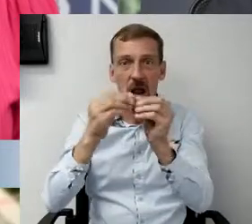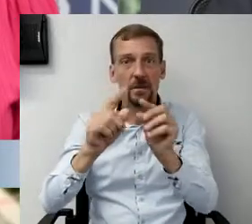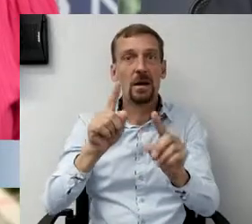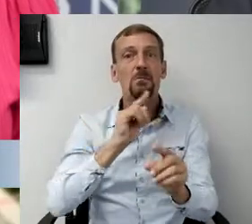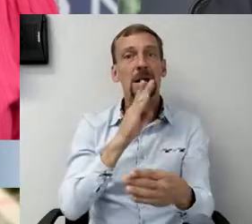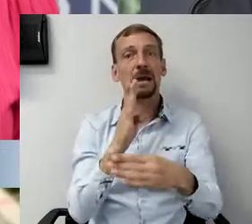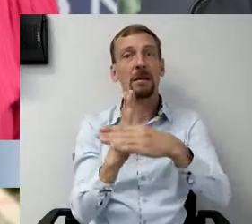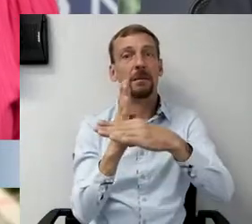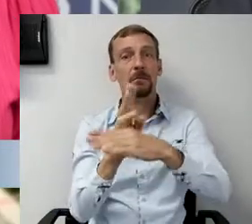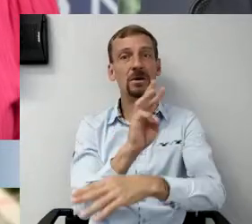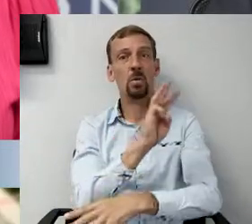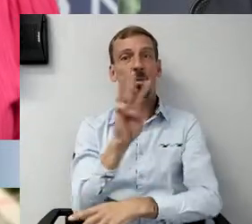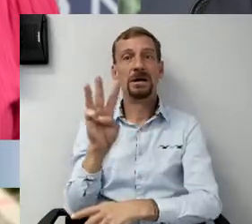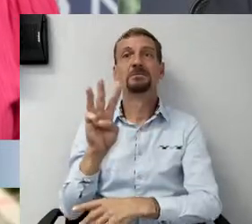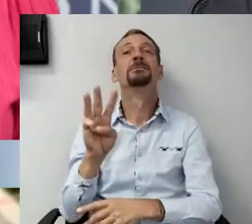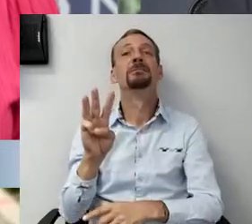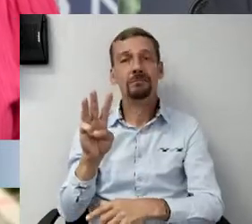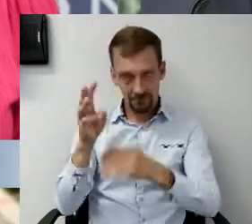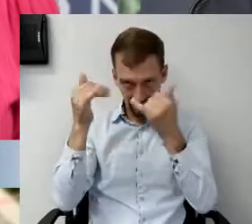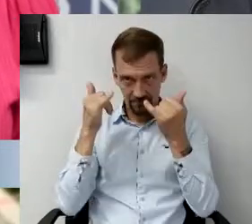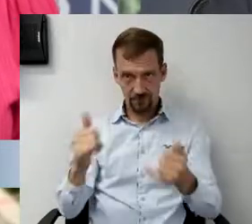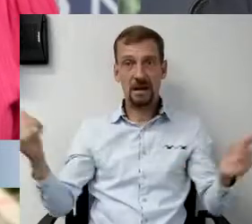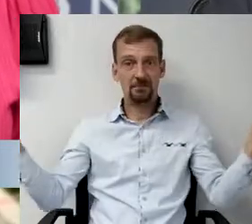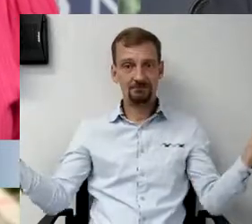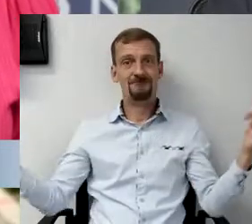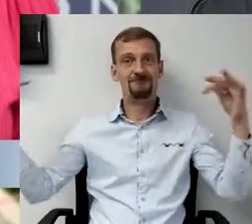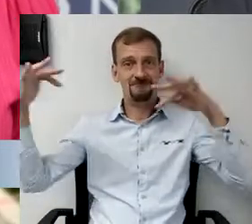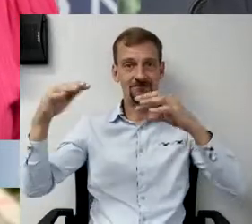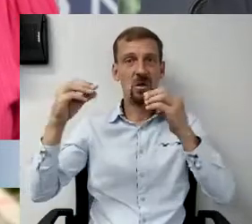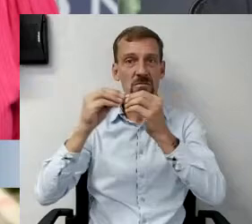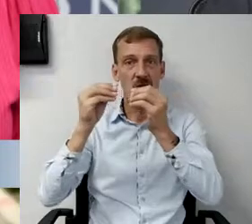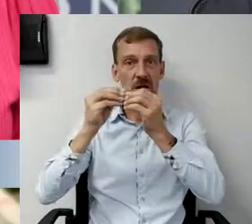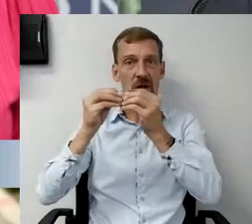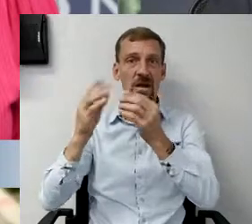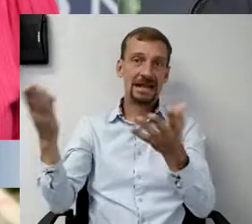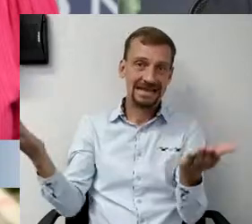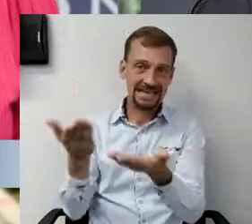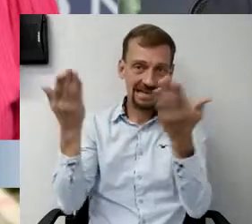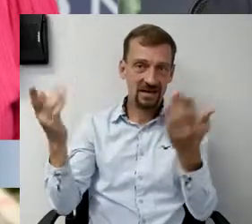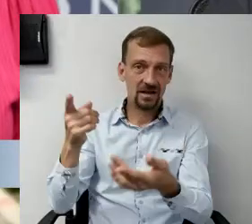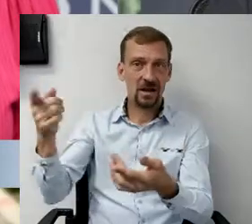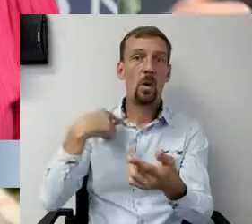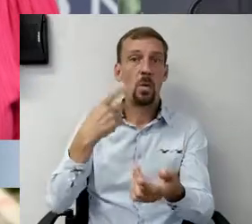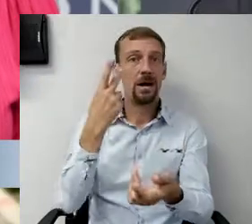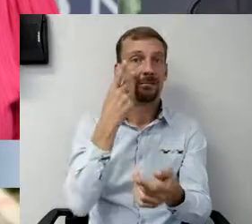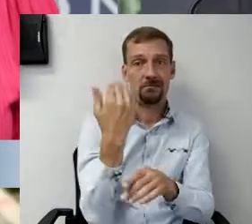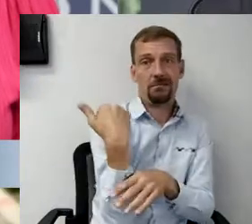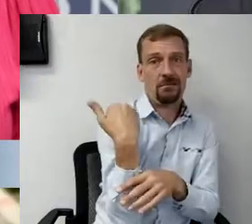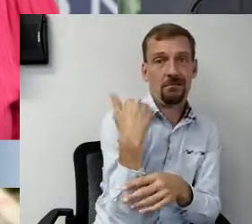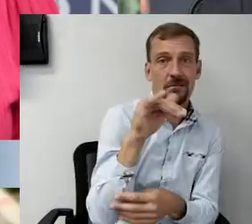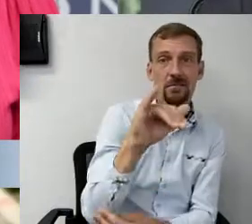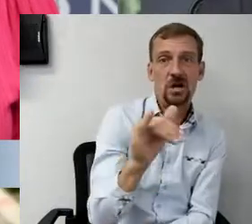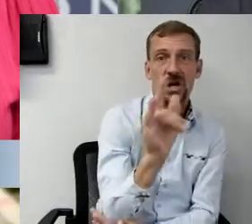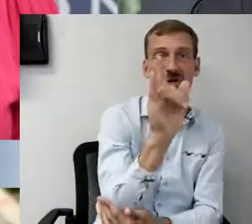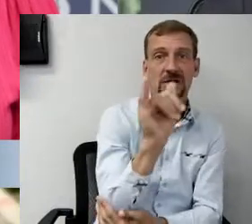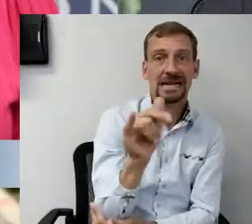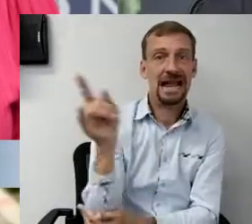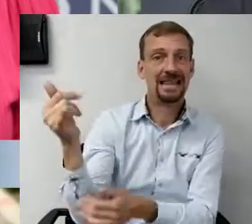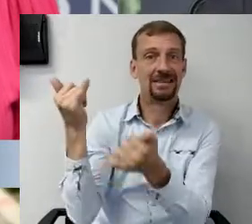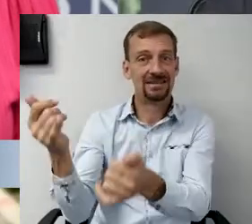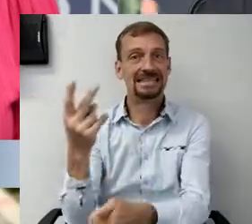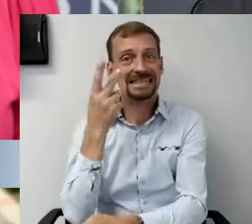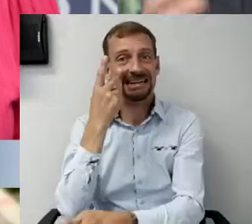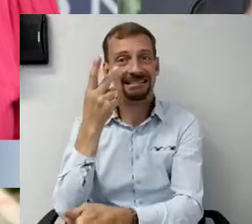Midwest apparently is starting to experience quite a breakout, almost like what we saw in July. They're now seeing at the tail